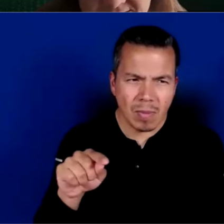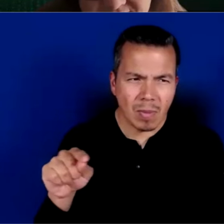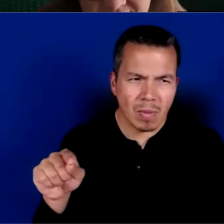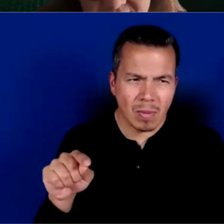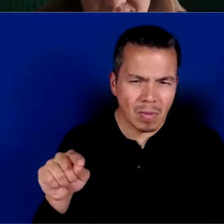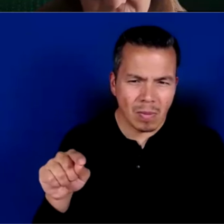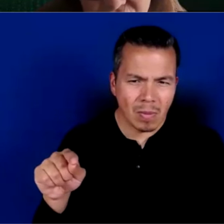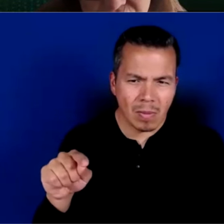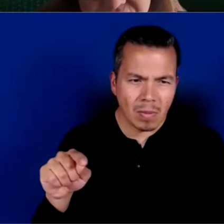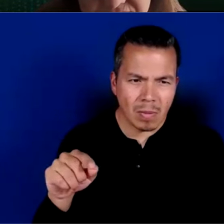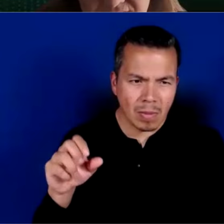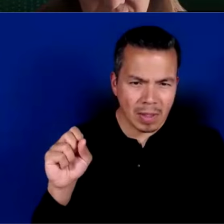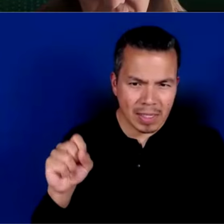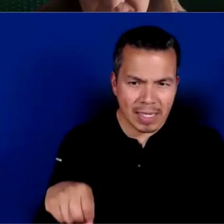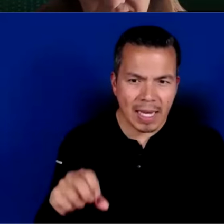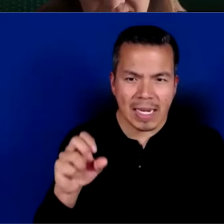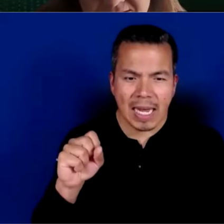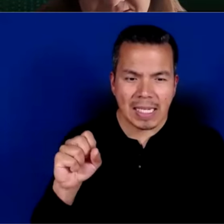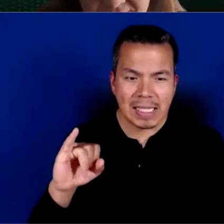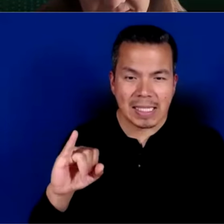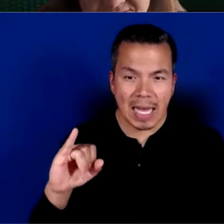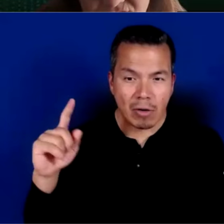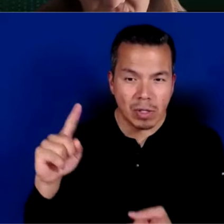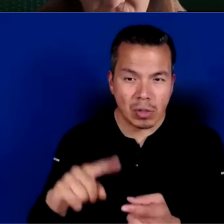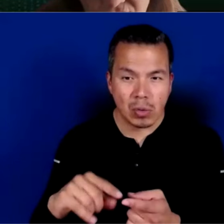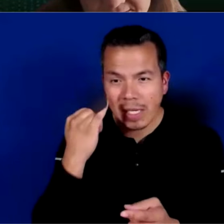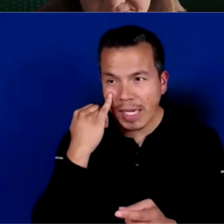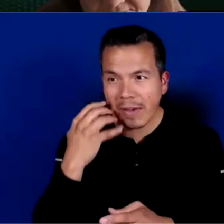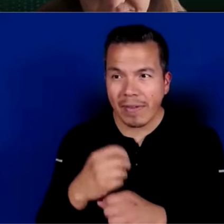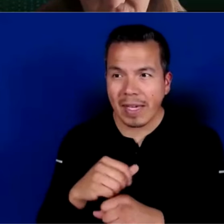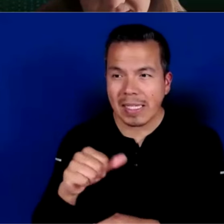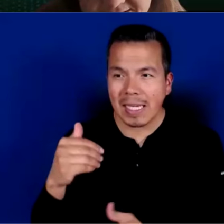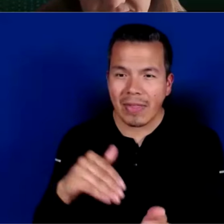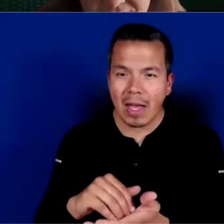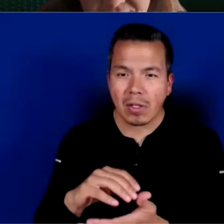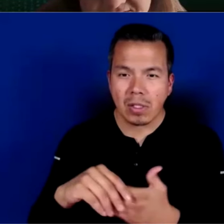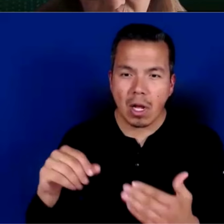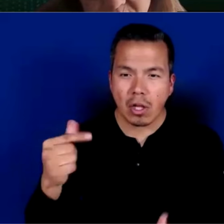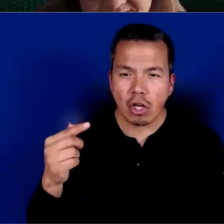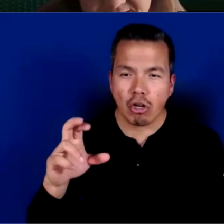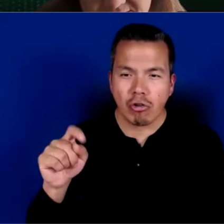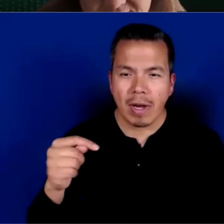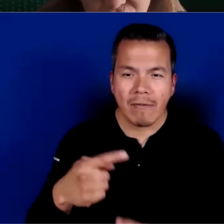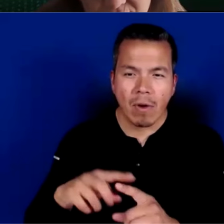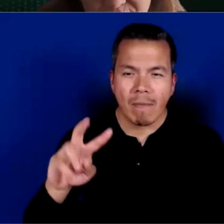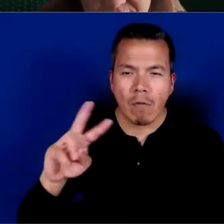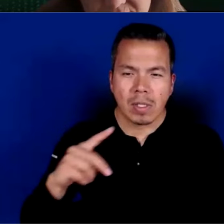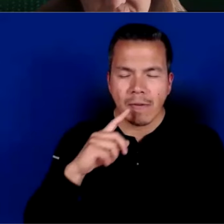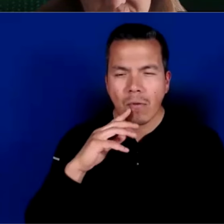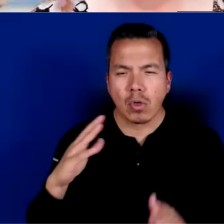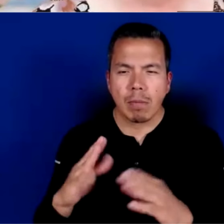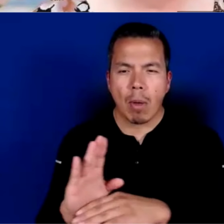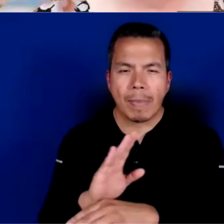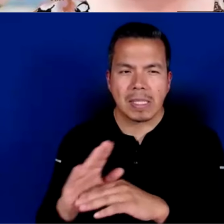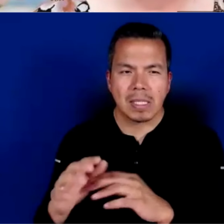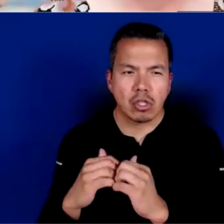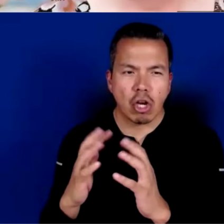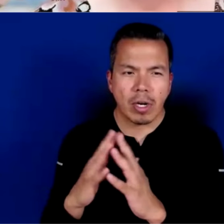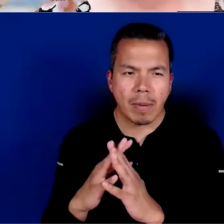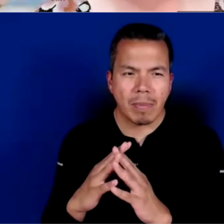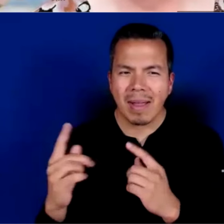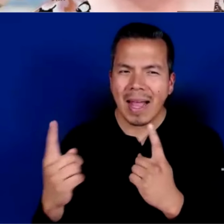can the SSI get reduced if they get a $10,000 grant from Verizon for a small business startup? Well, they're asking